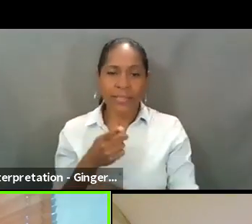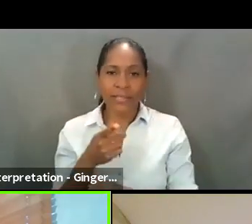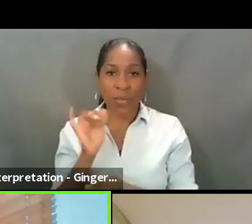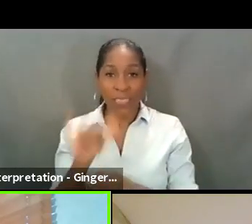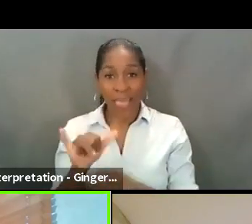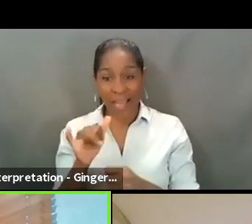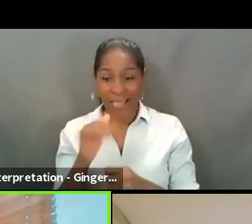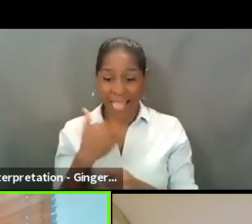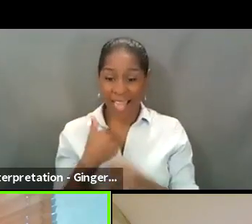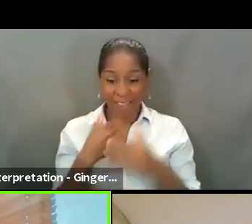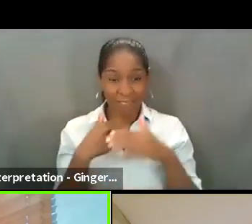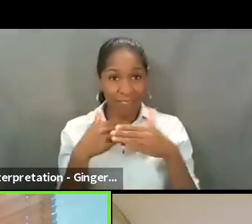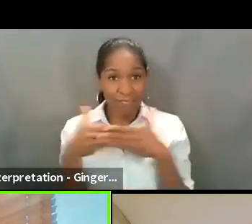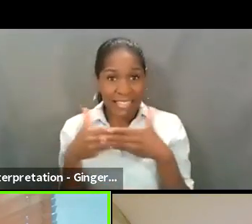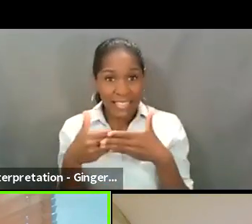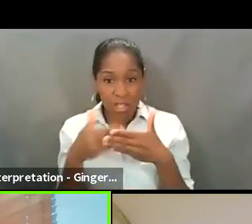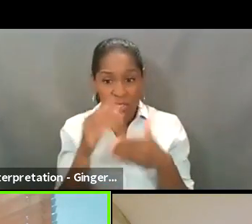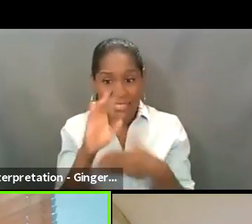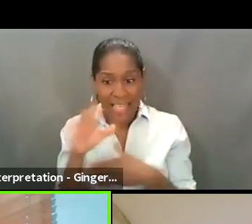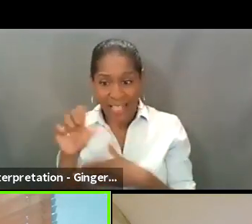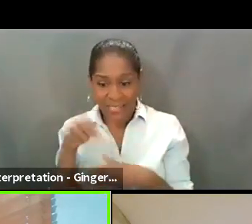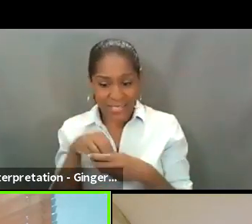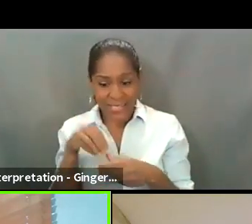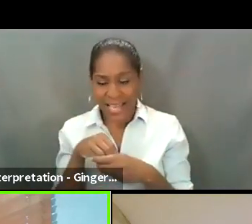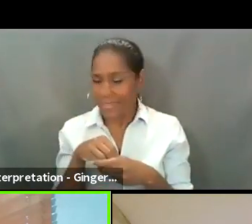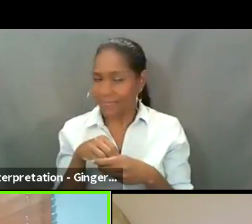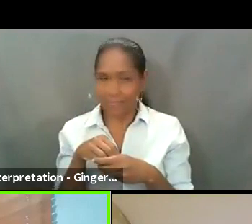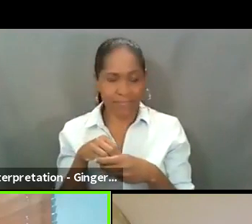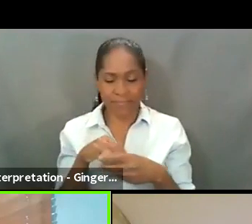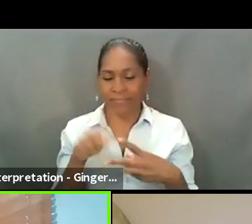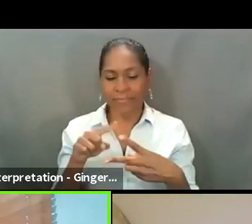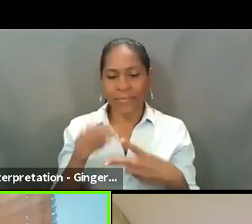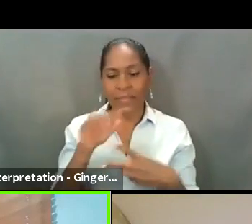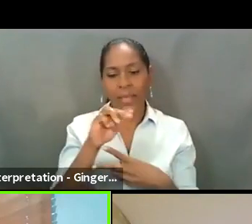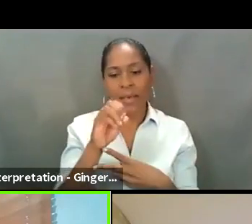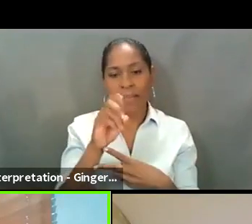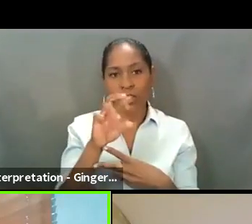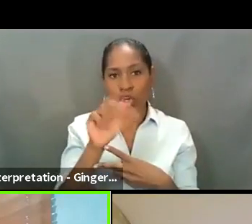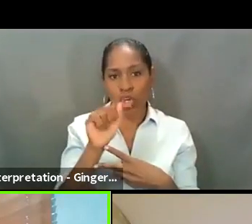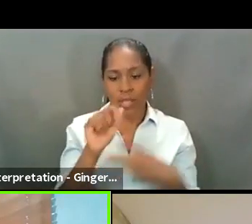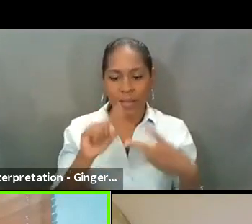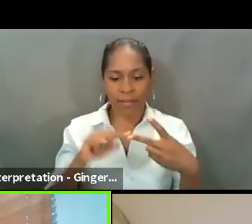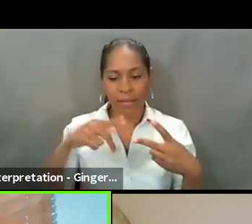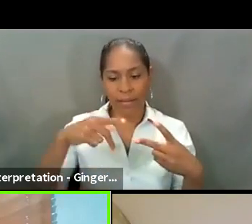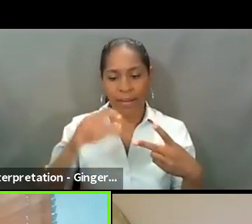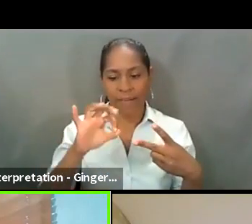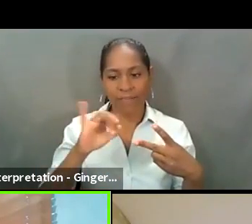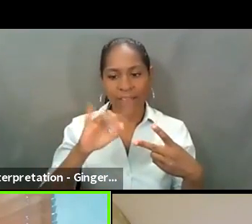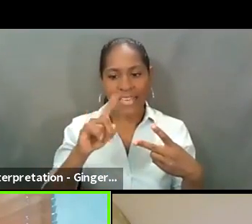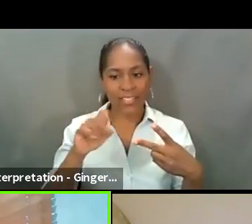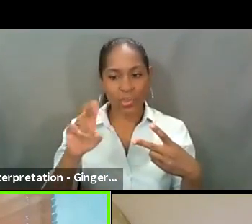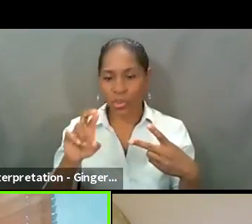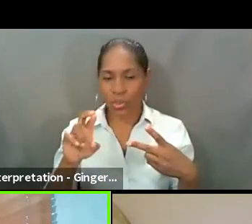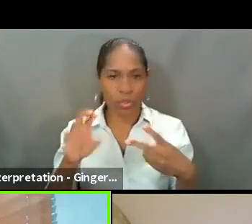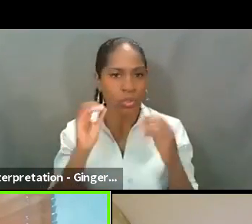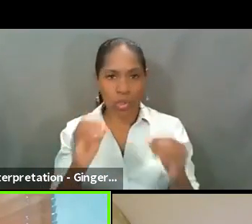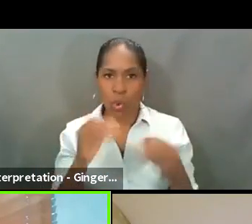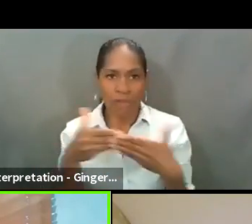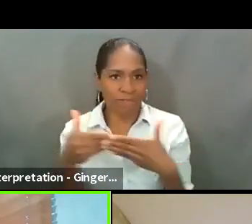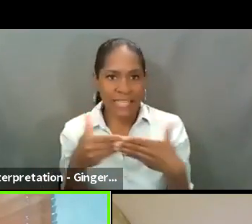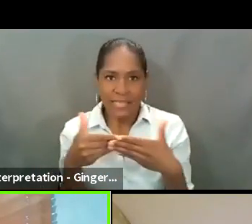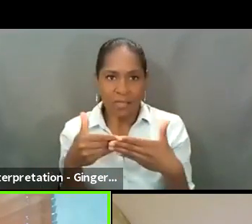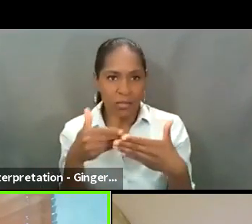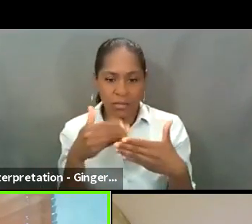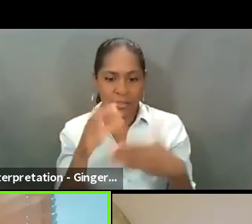true. For Moderna and for Pfizer, there were no fetal tissues used to produce the